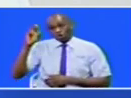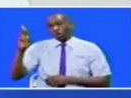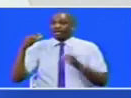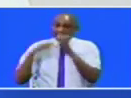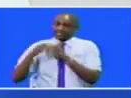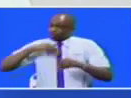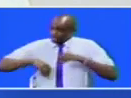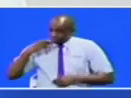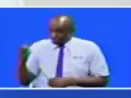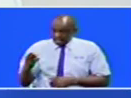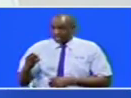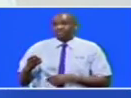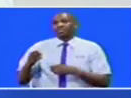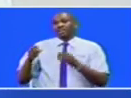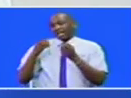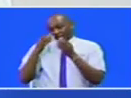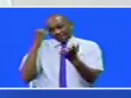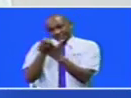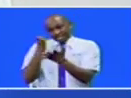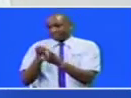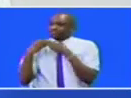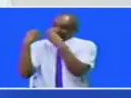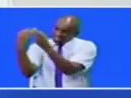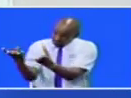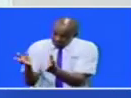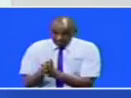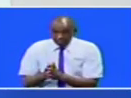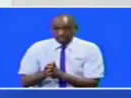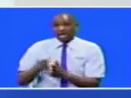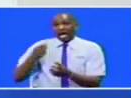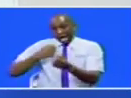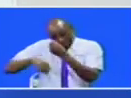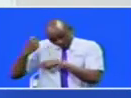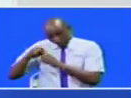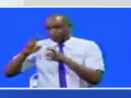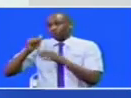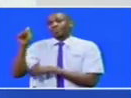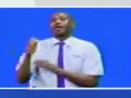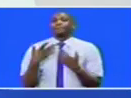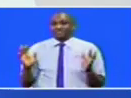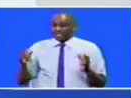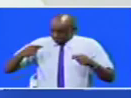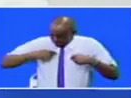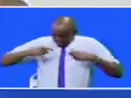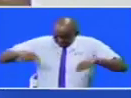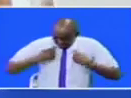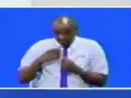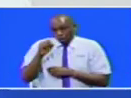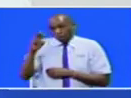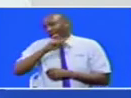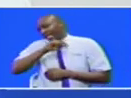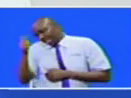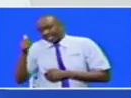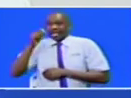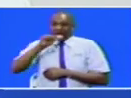EACC, peleka huo ushahidi, na hatua muafaka zichukuliwe. Mimi mwenyewe or any officer